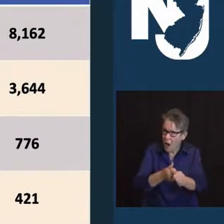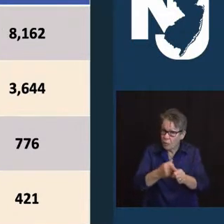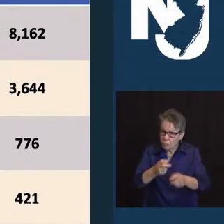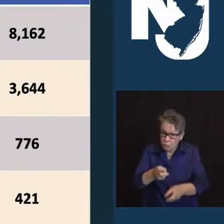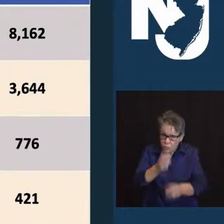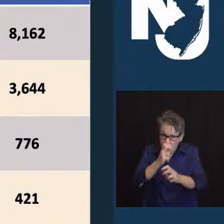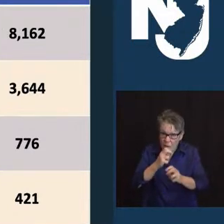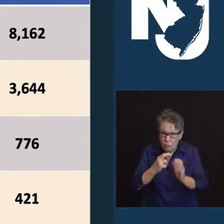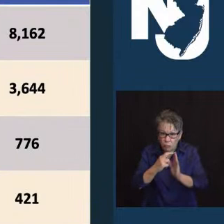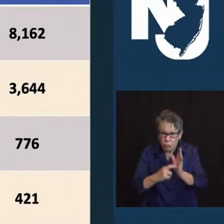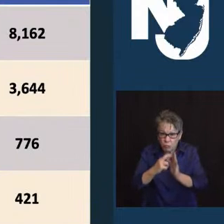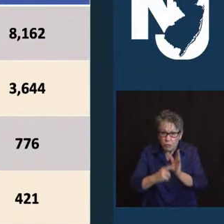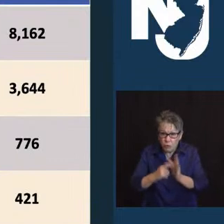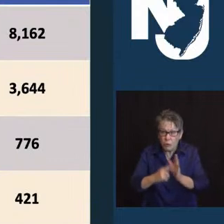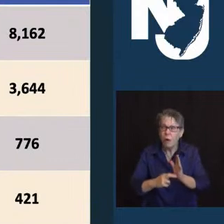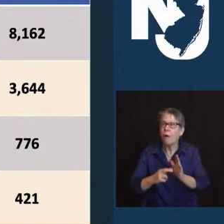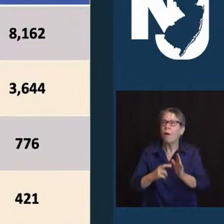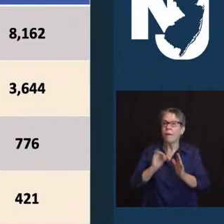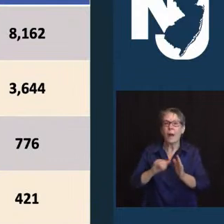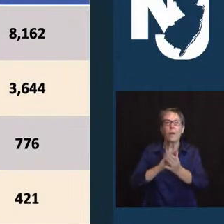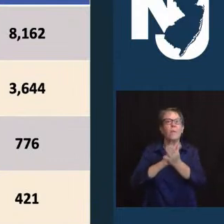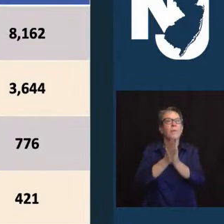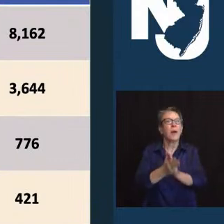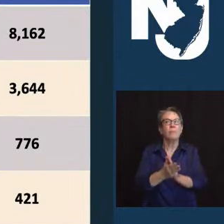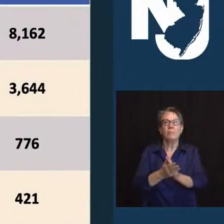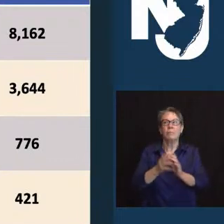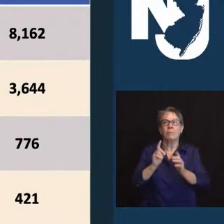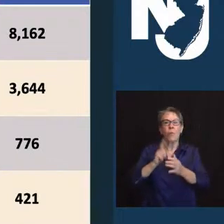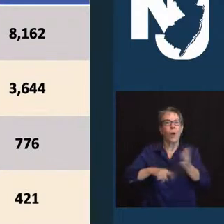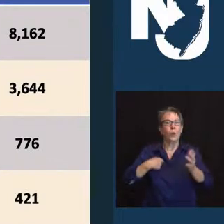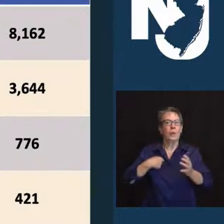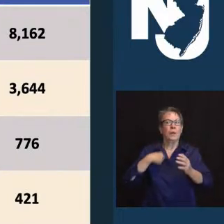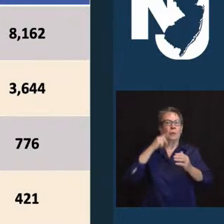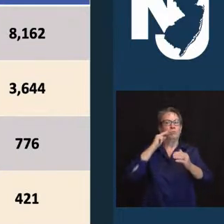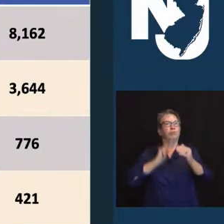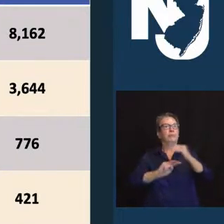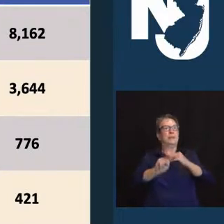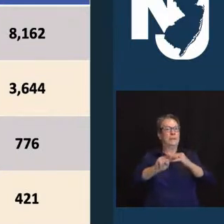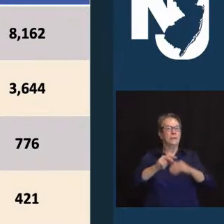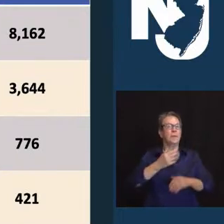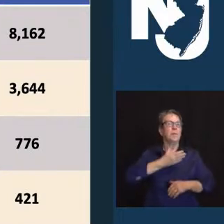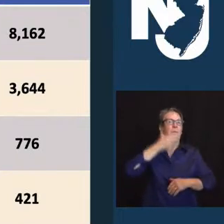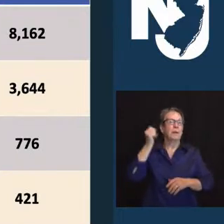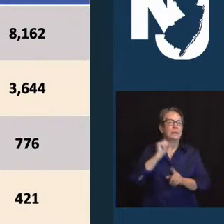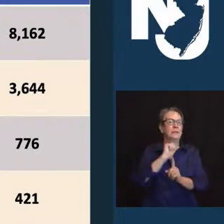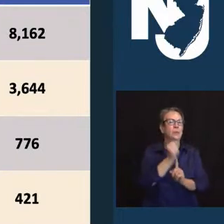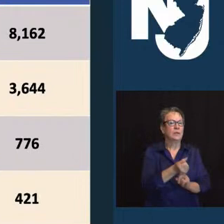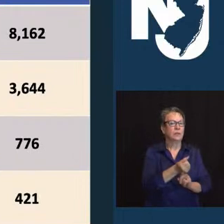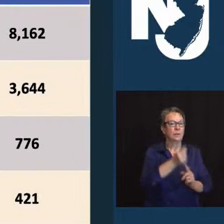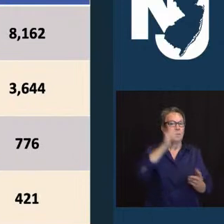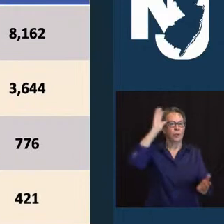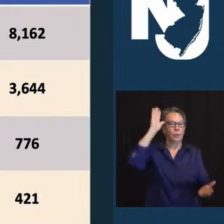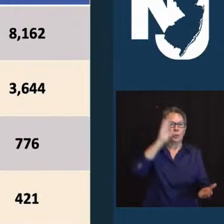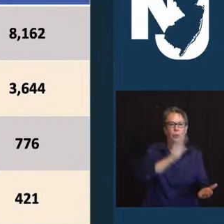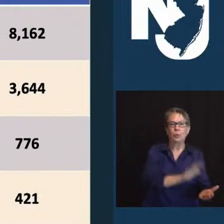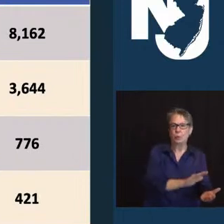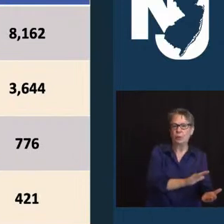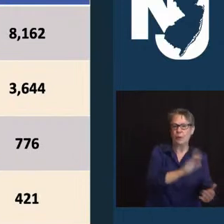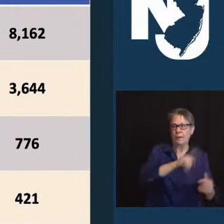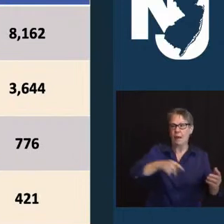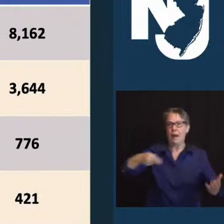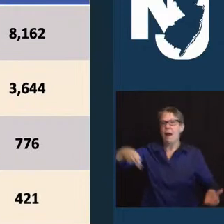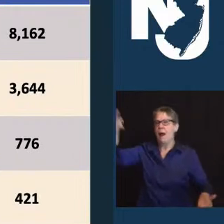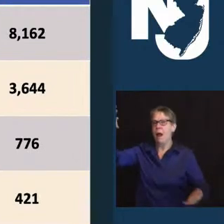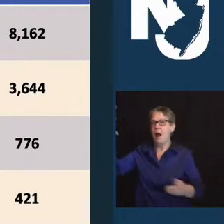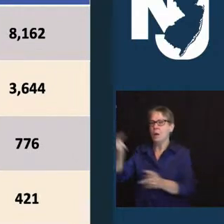business and gathering capacities. As I said Wednesday, we have already outperformed our models and crushed the curves